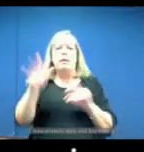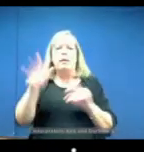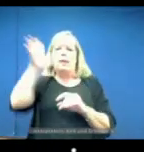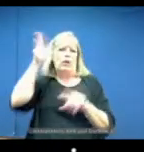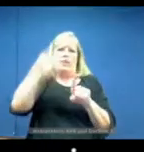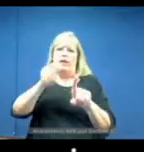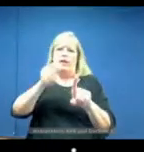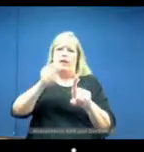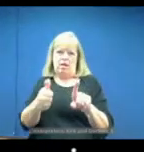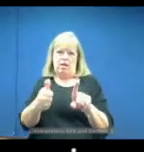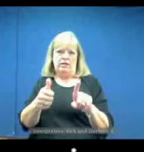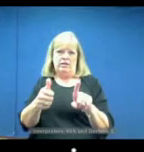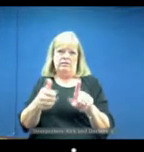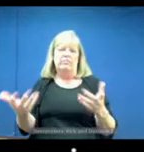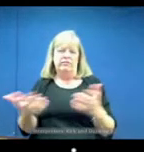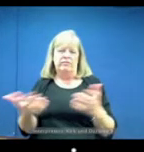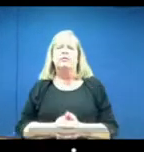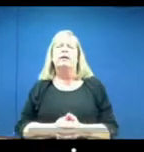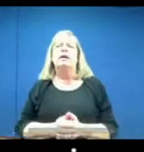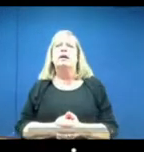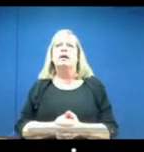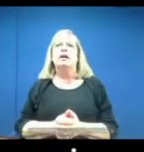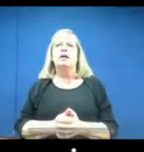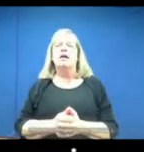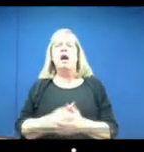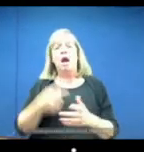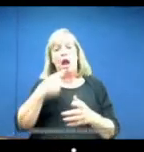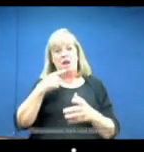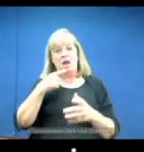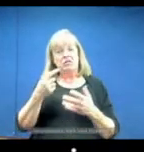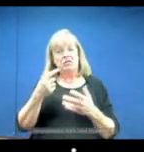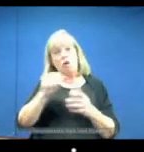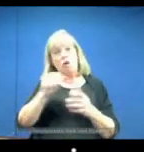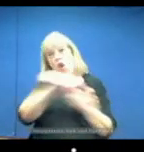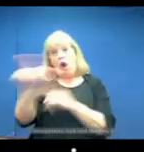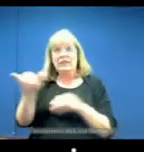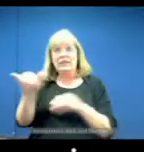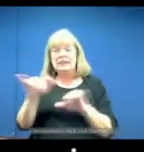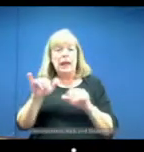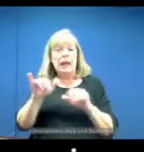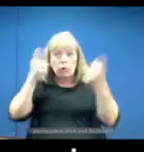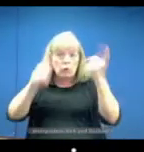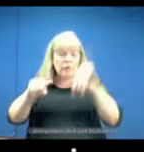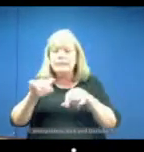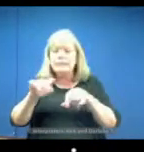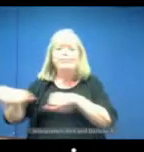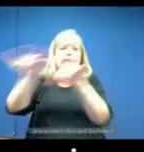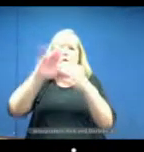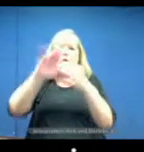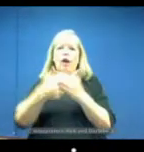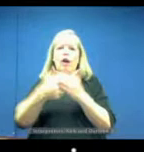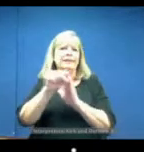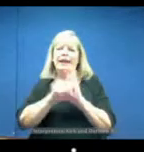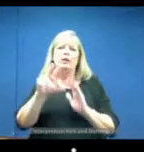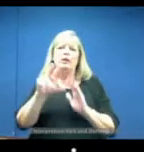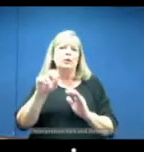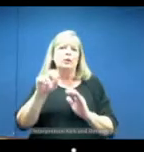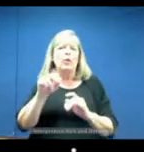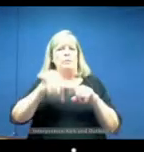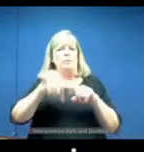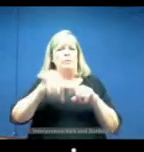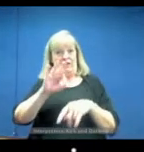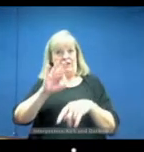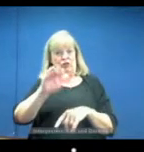I don't think there's a general consensus. As long as the child is competent, which is why when you're interpreting, you hear the questions, do